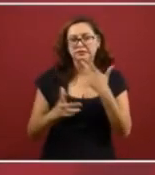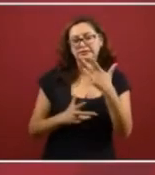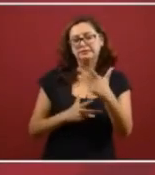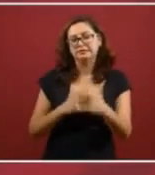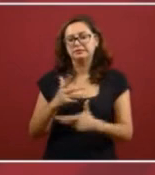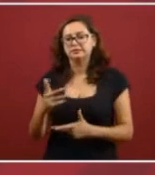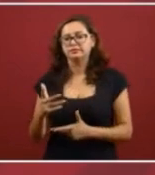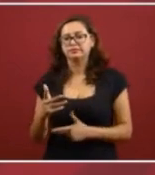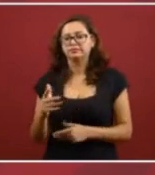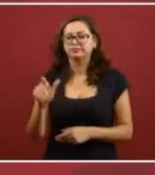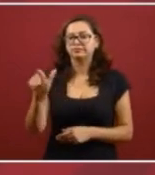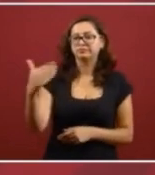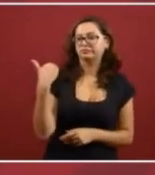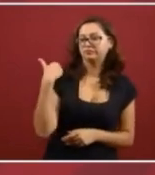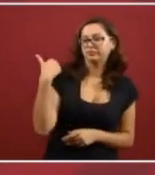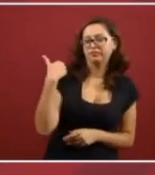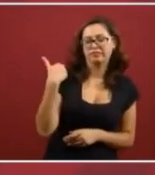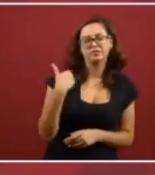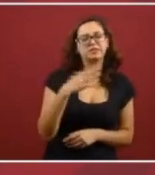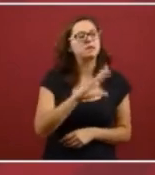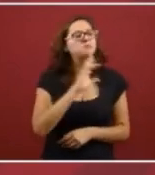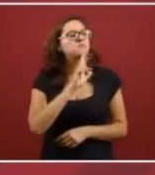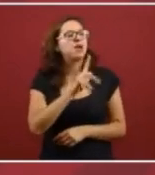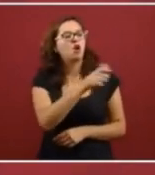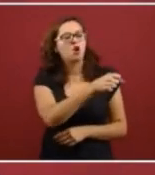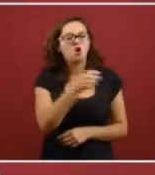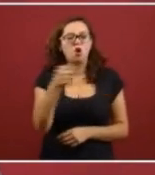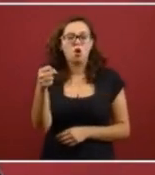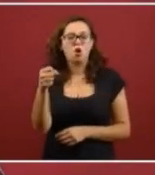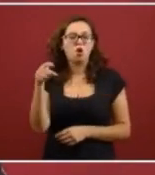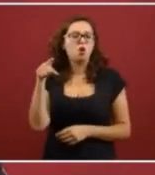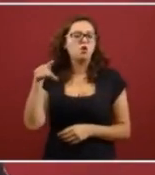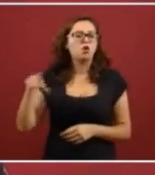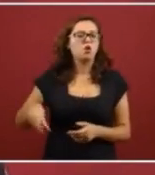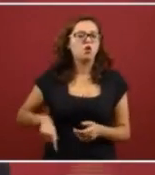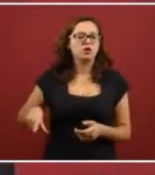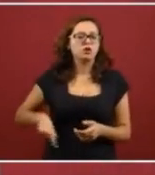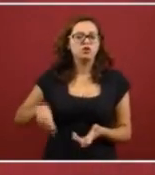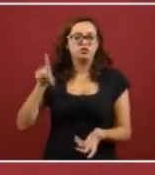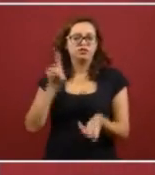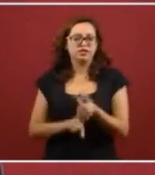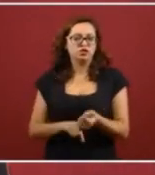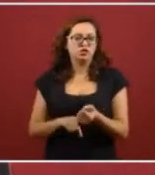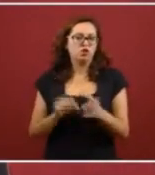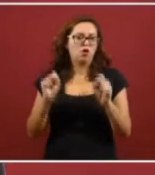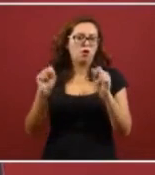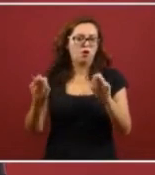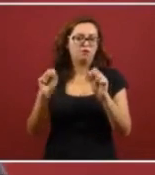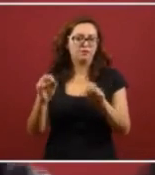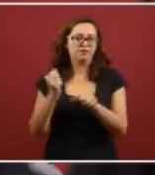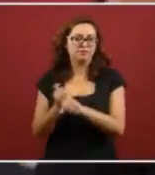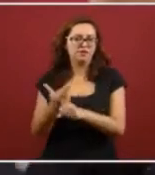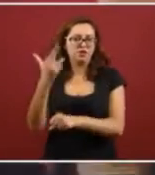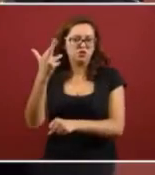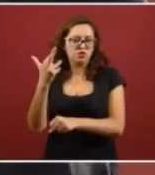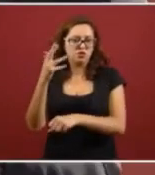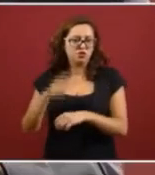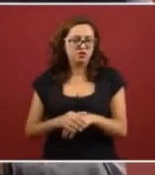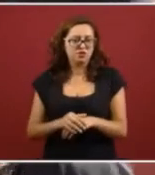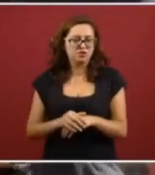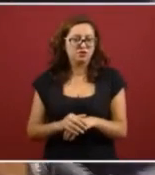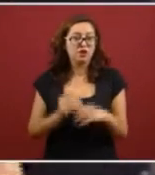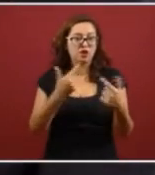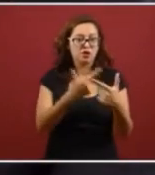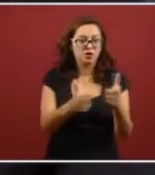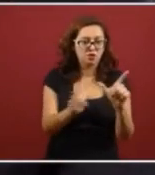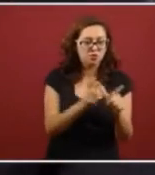me ser oficial mayor de gobierno to become the major official of government del PRI for the PRI oficial mayor de